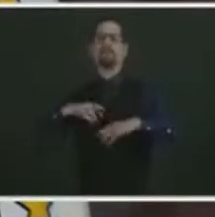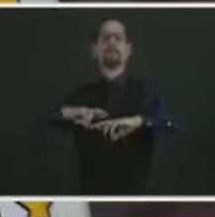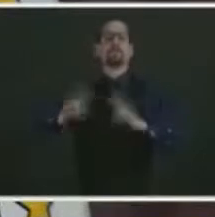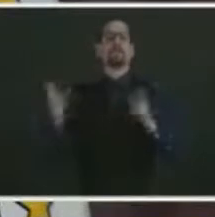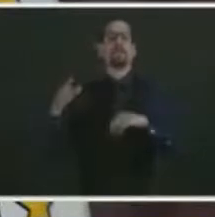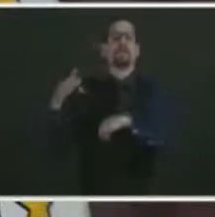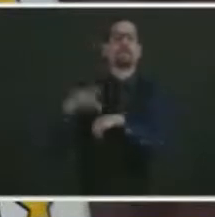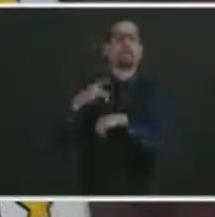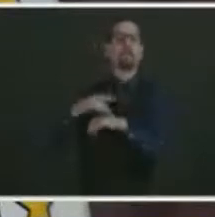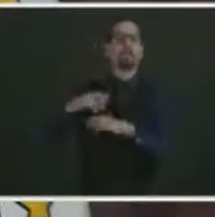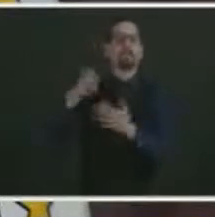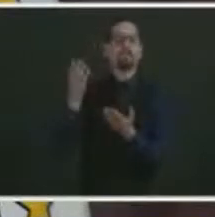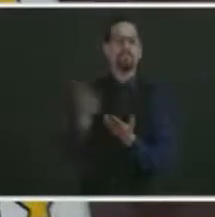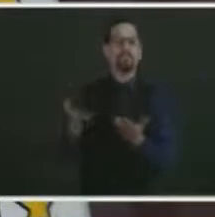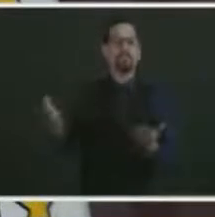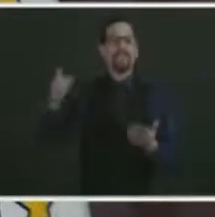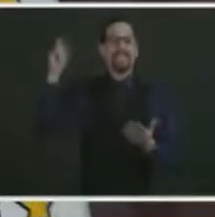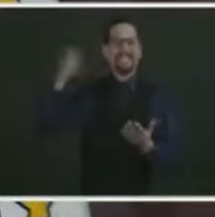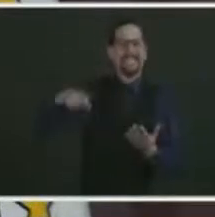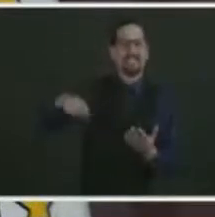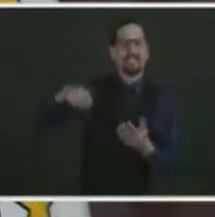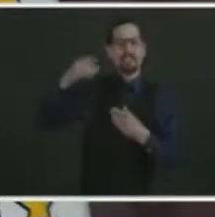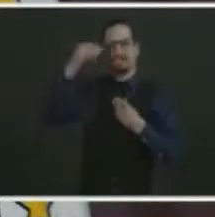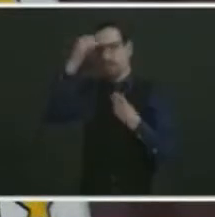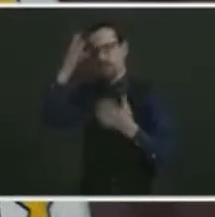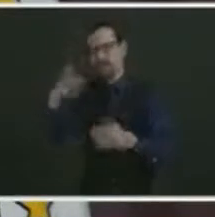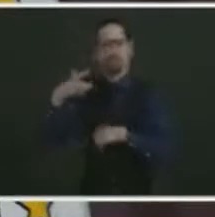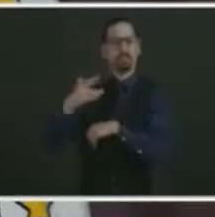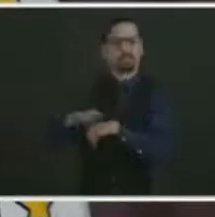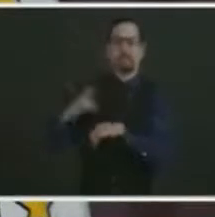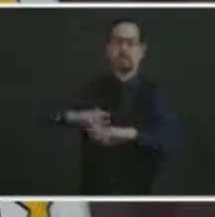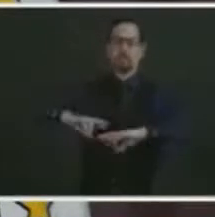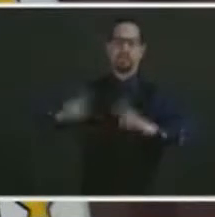at our disposal to keep the people of Rhode Island safe.